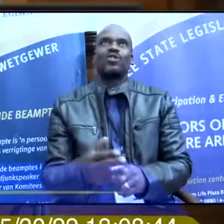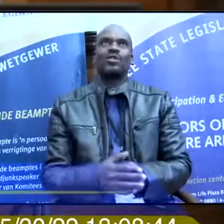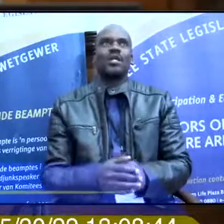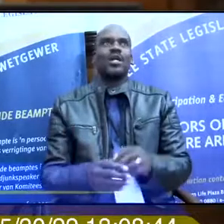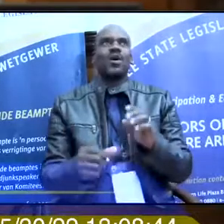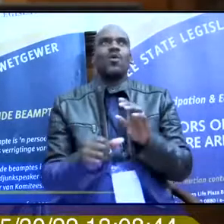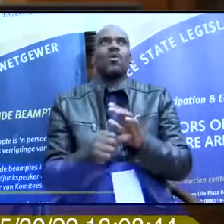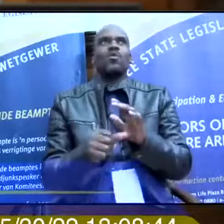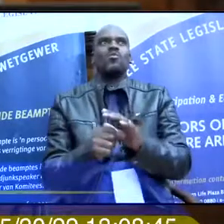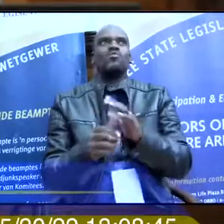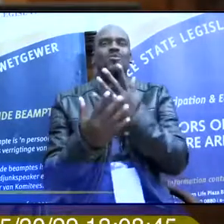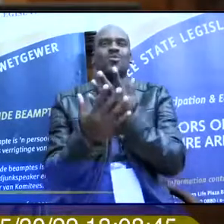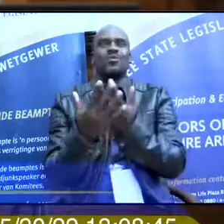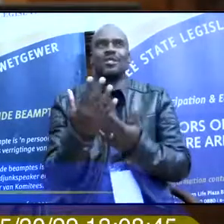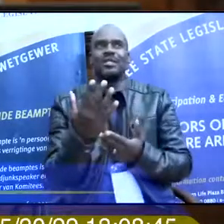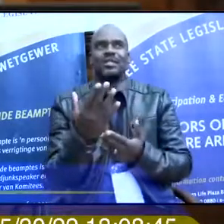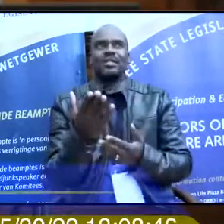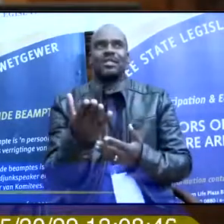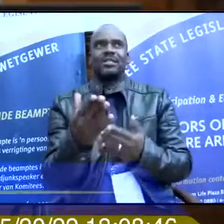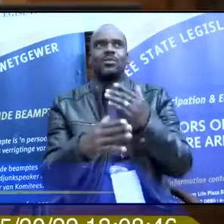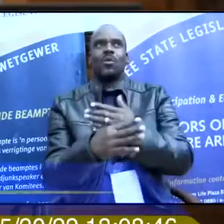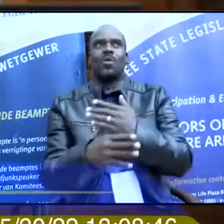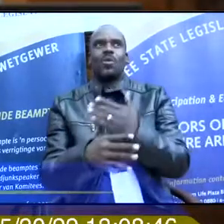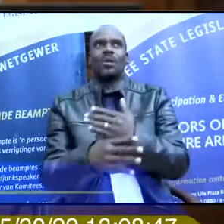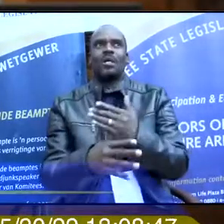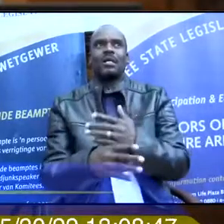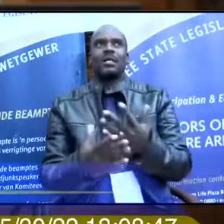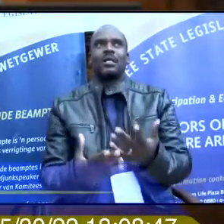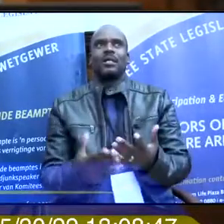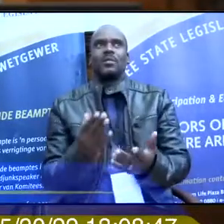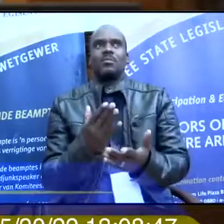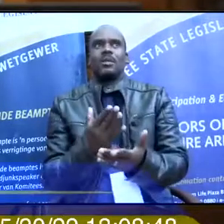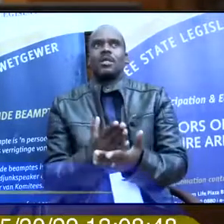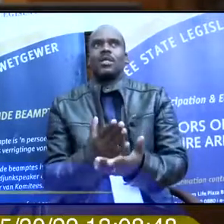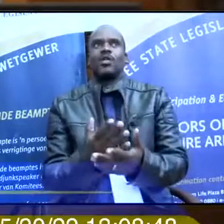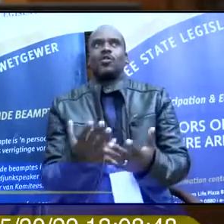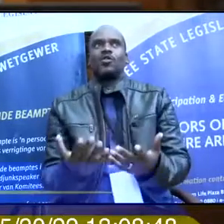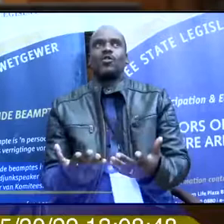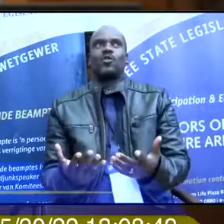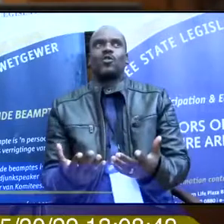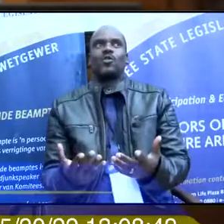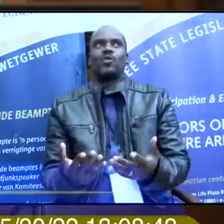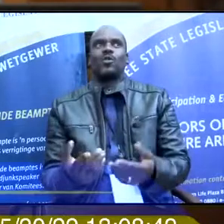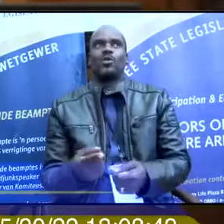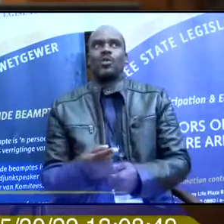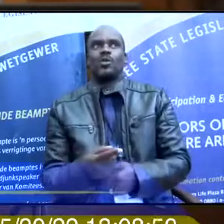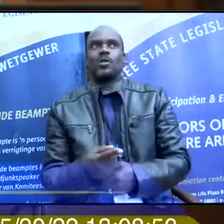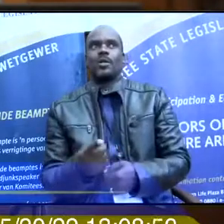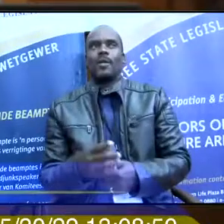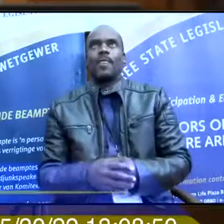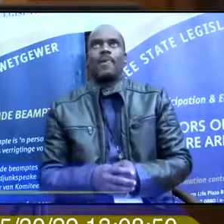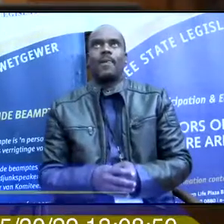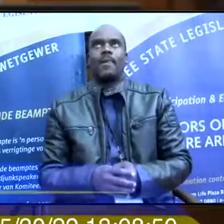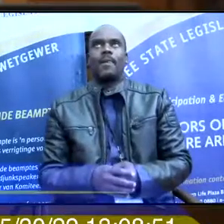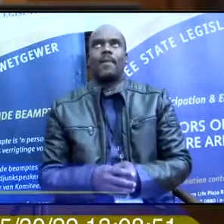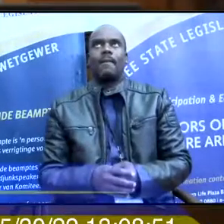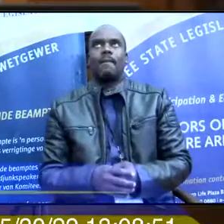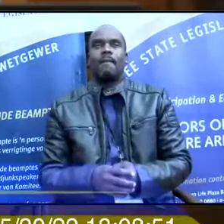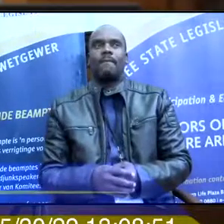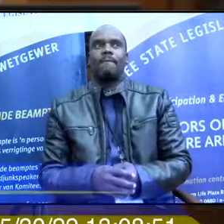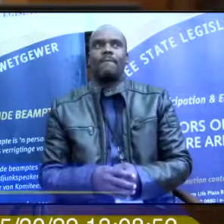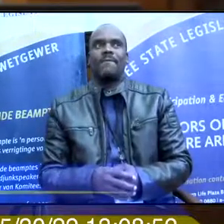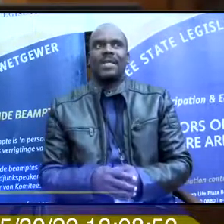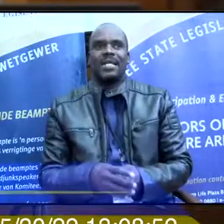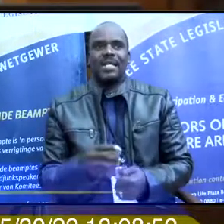most least skilled workers and pure females are the ones who suffered the most juvenile covert 90. and